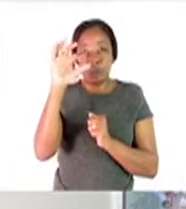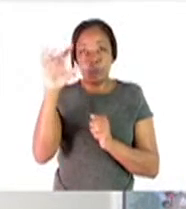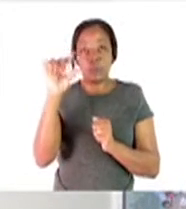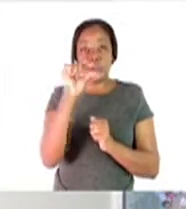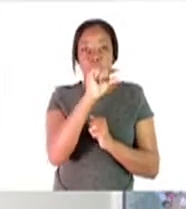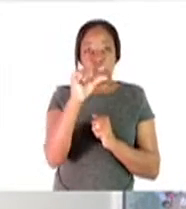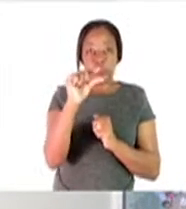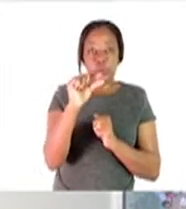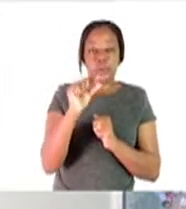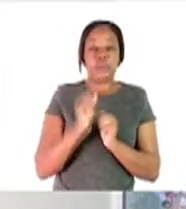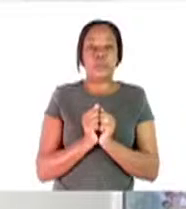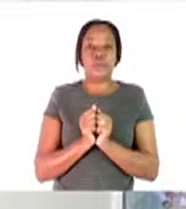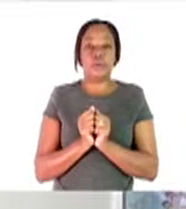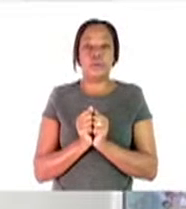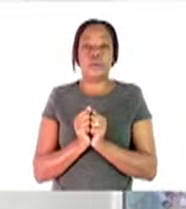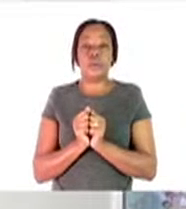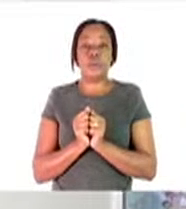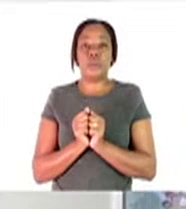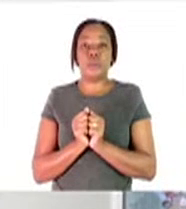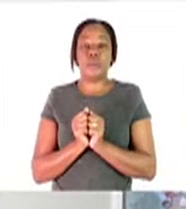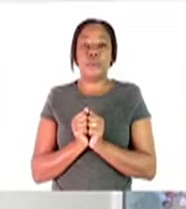chalkboard.